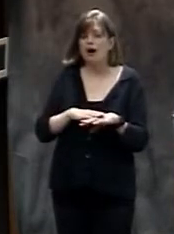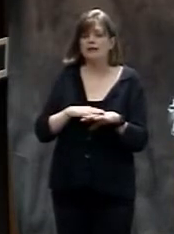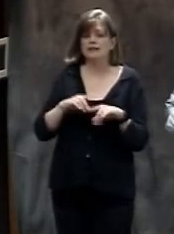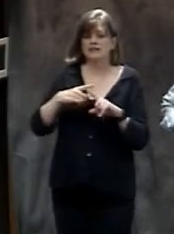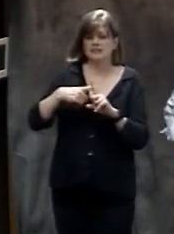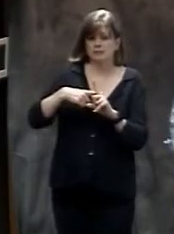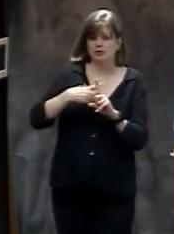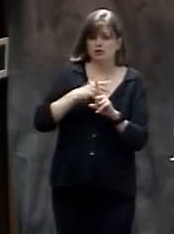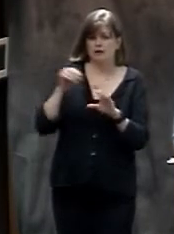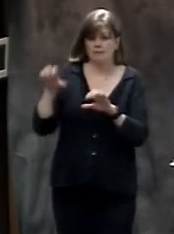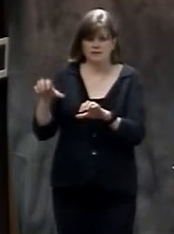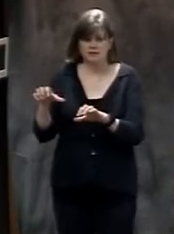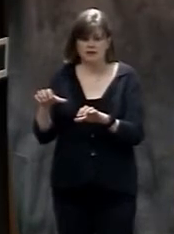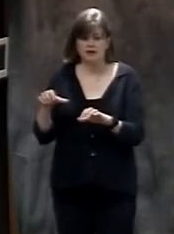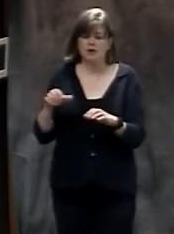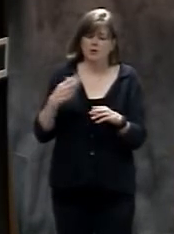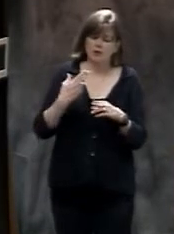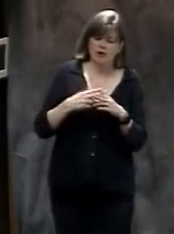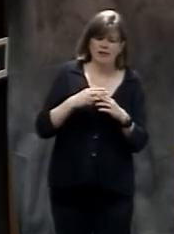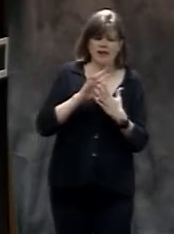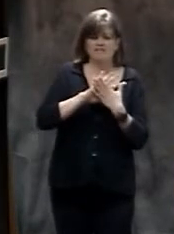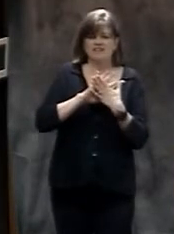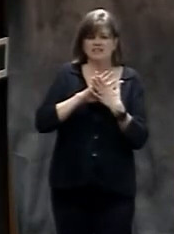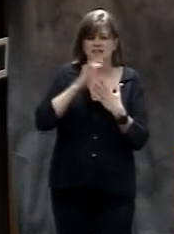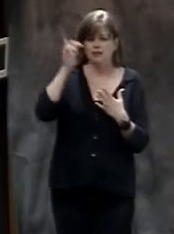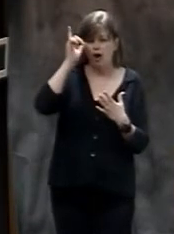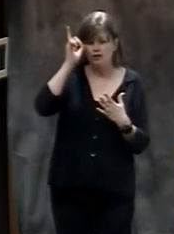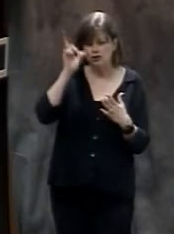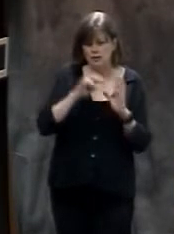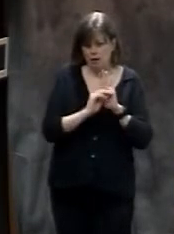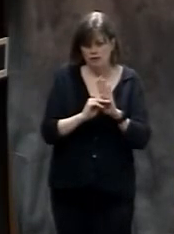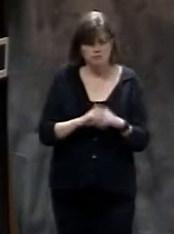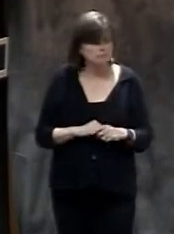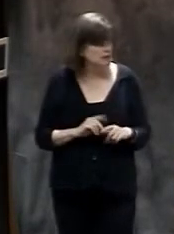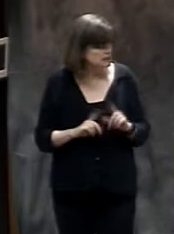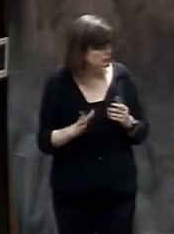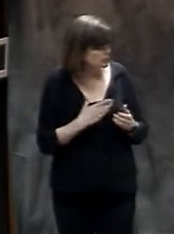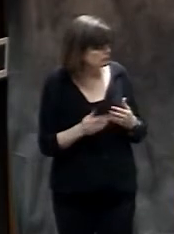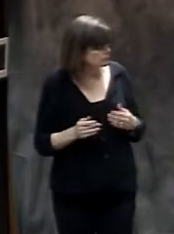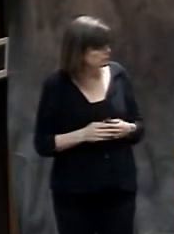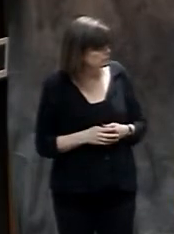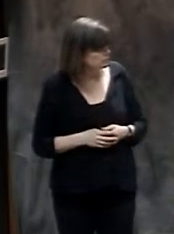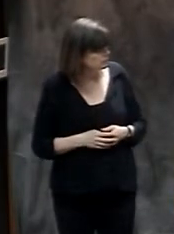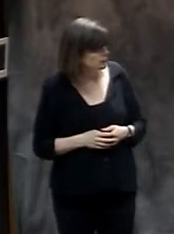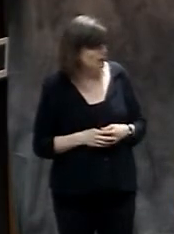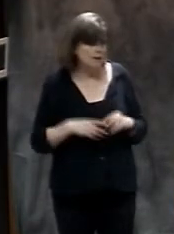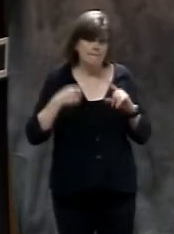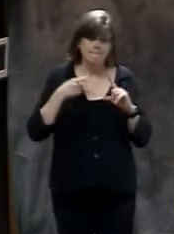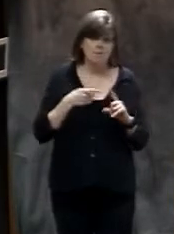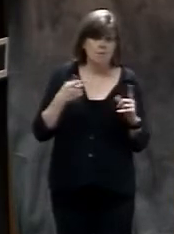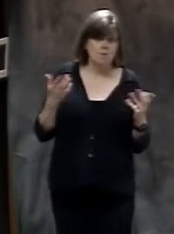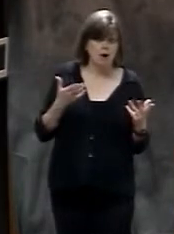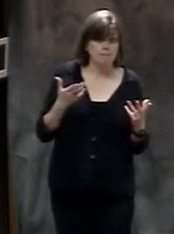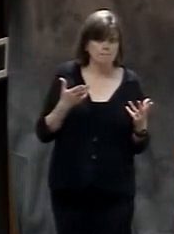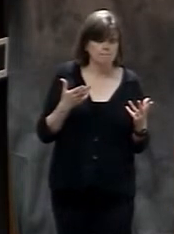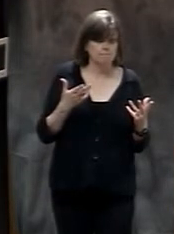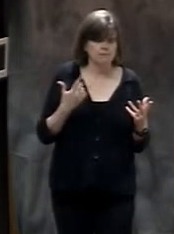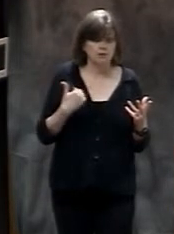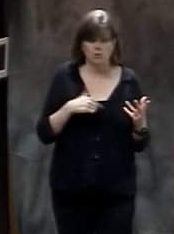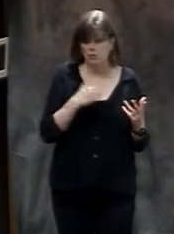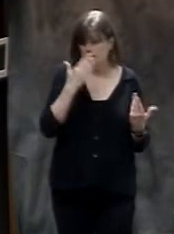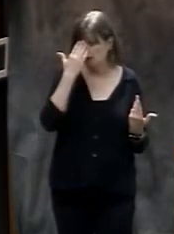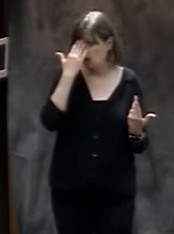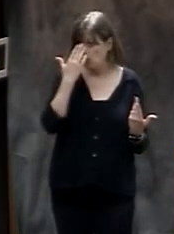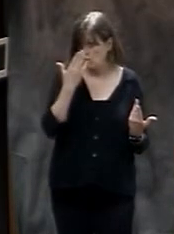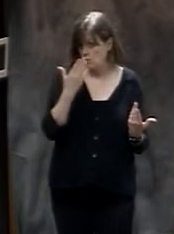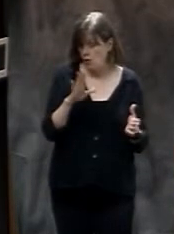we call a fuzzy logic model. But anyways, the point here is that we don't know,